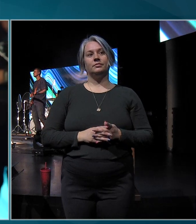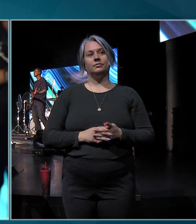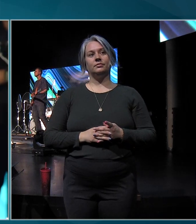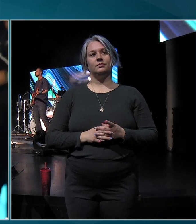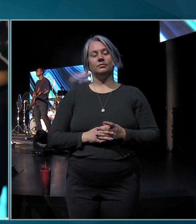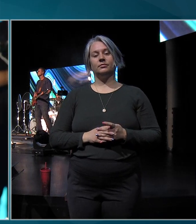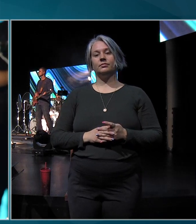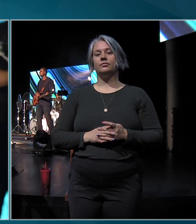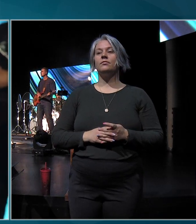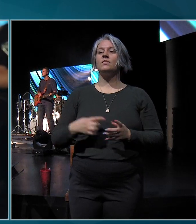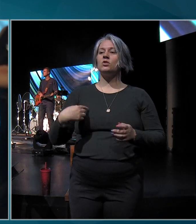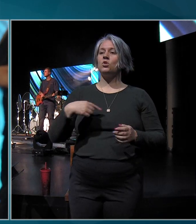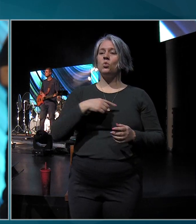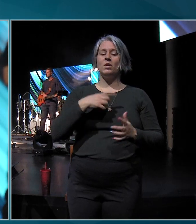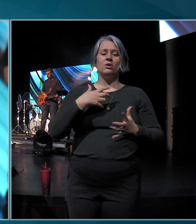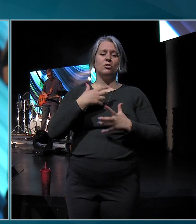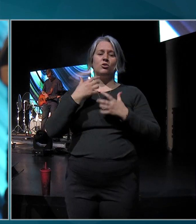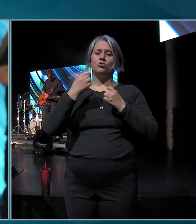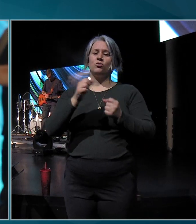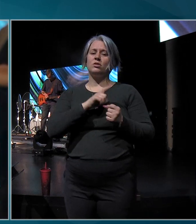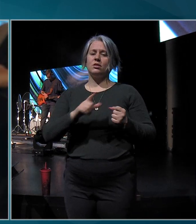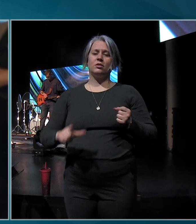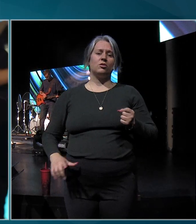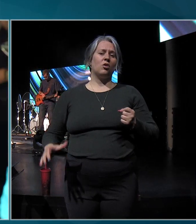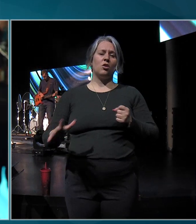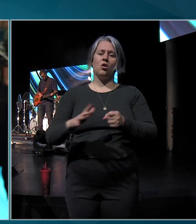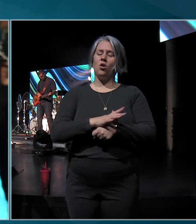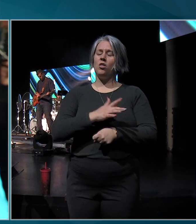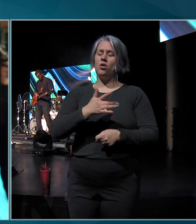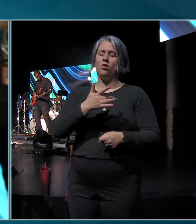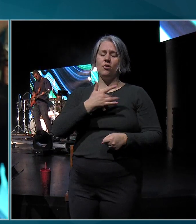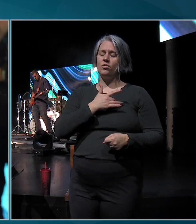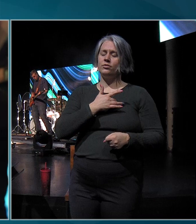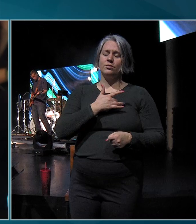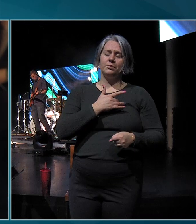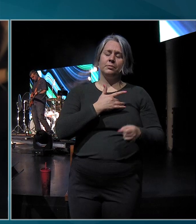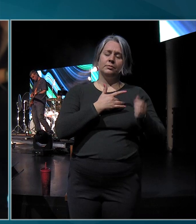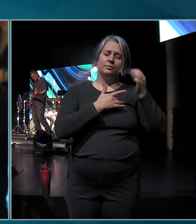So we trust in the Lord with all our hearts.